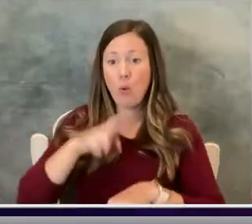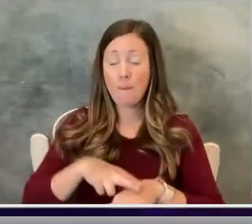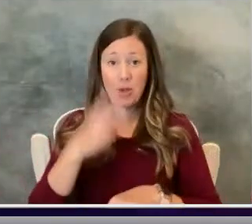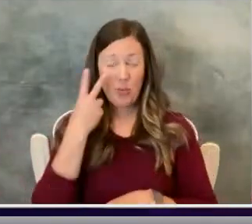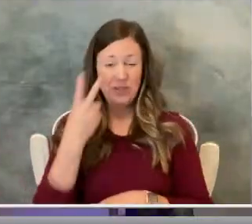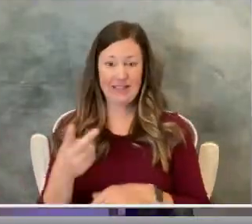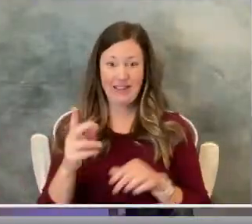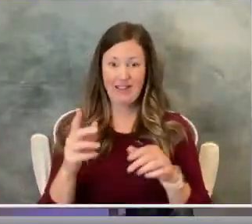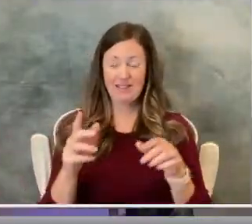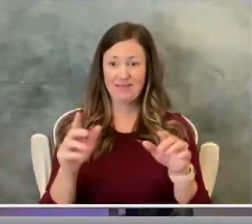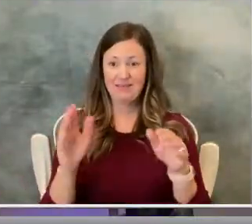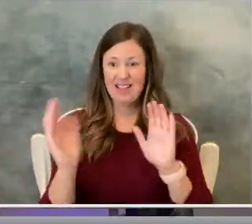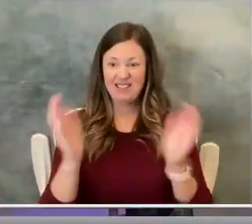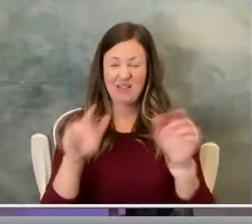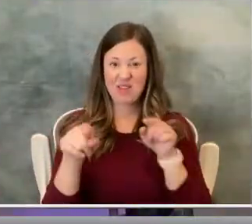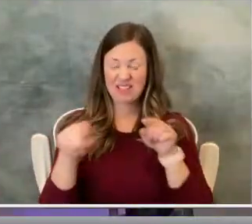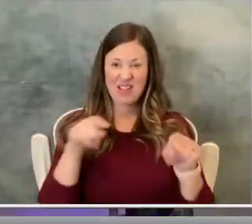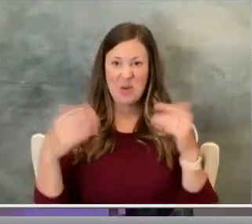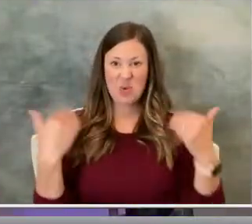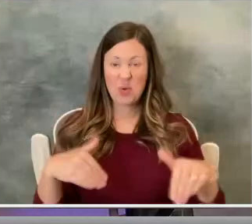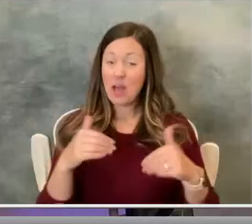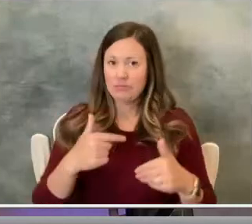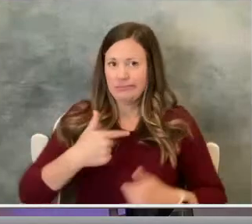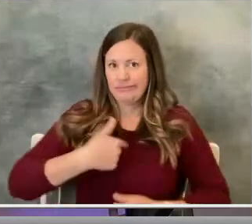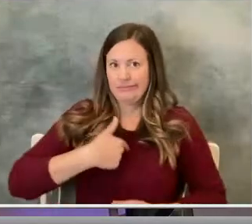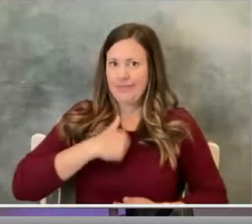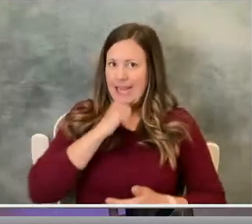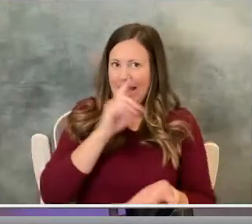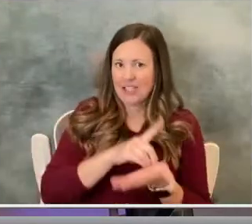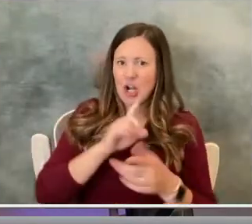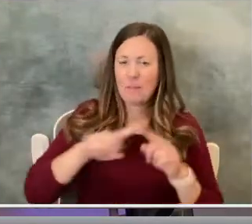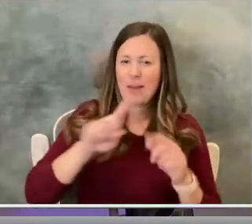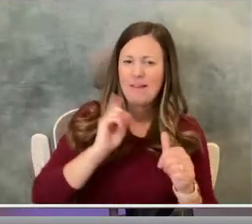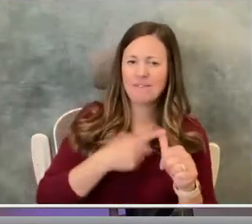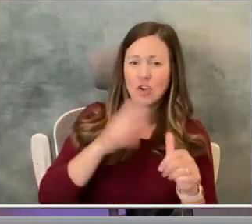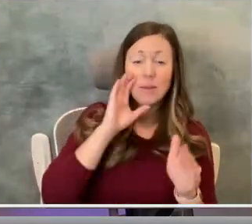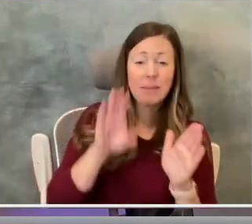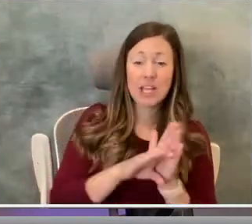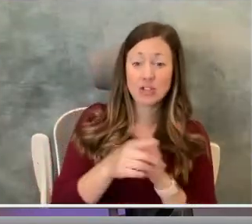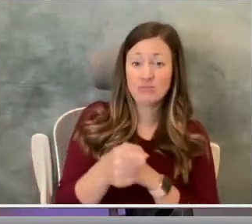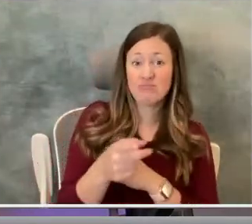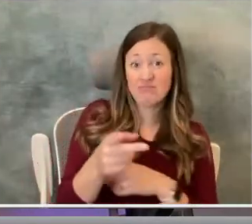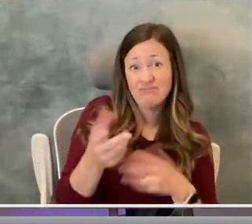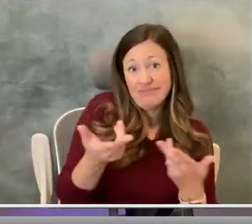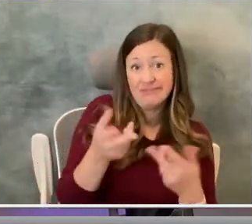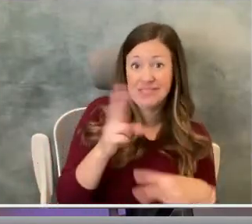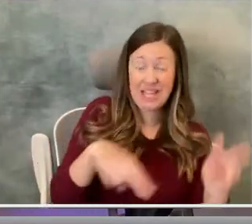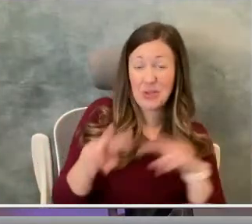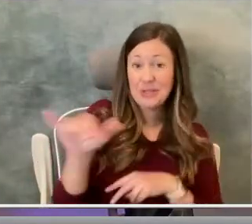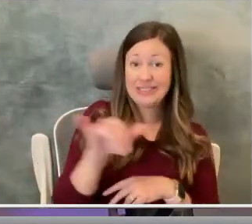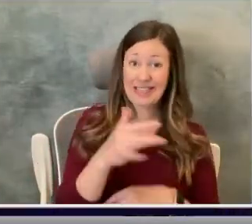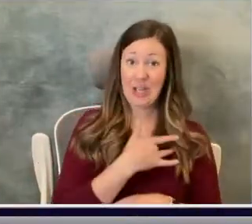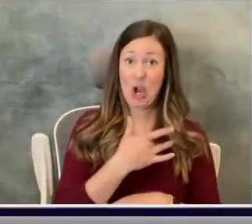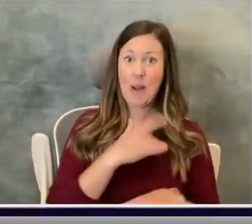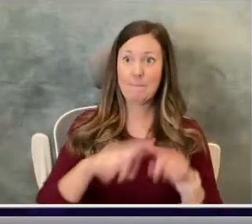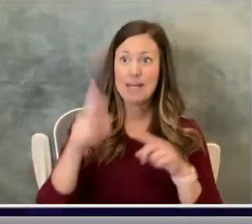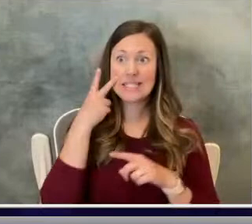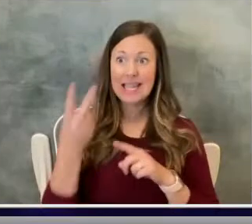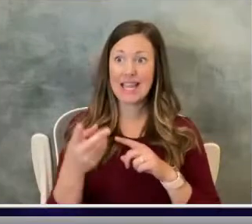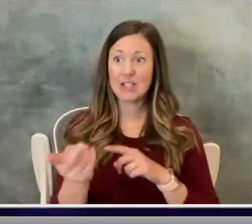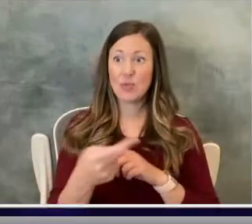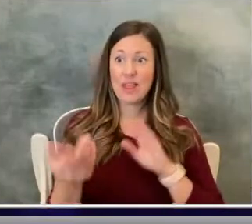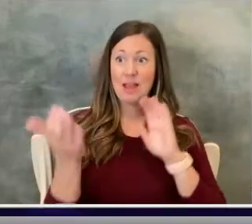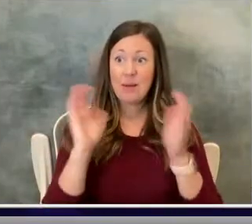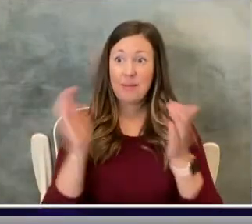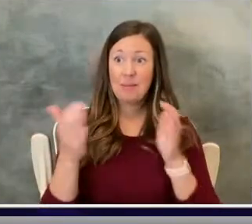the first picture, it just looks like a medical image to me, but seeing it next to the healthy heart. The first image is about as bad as a heart can look,